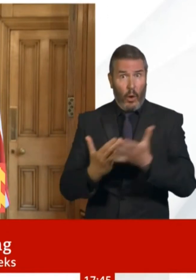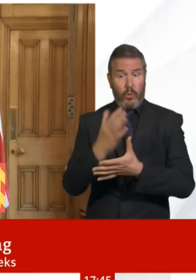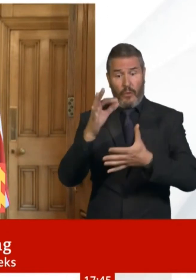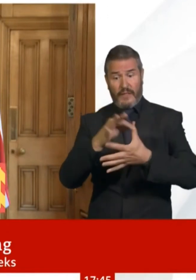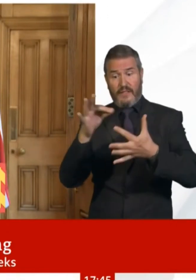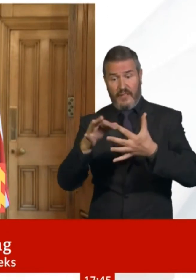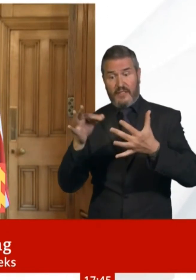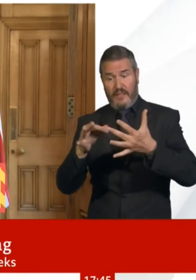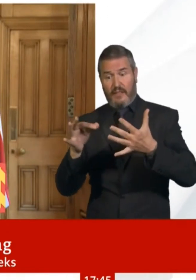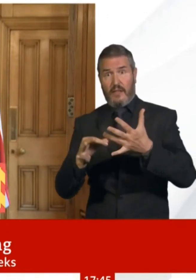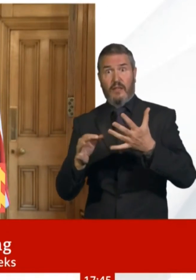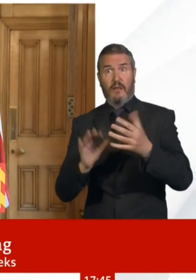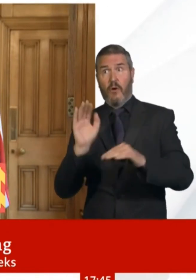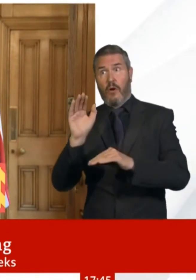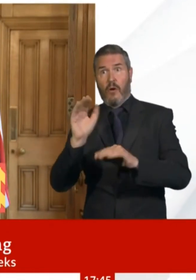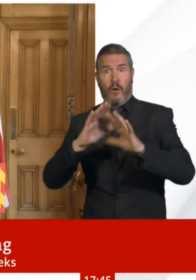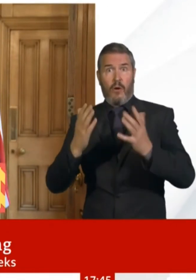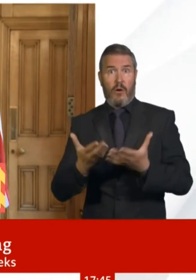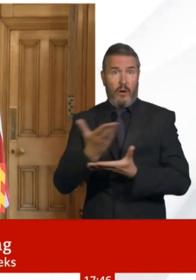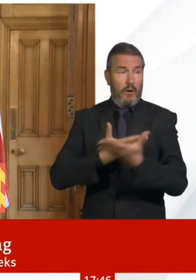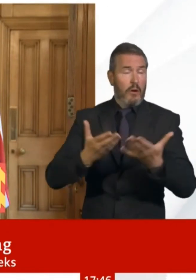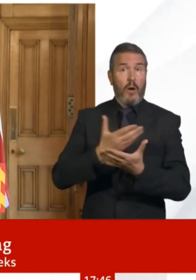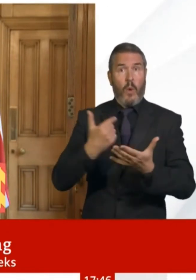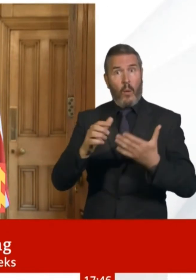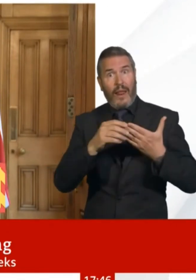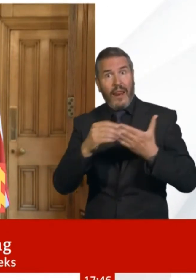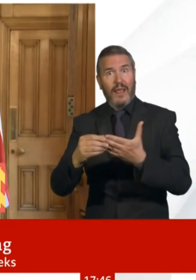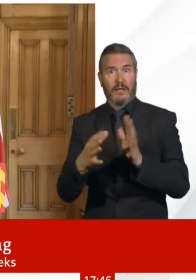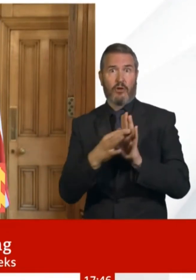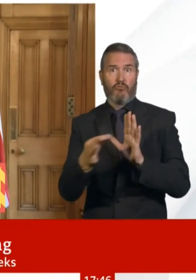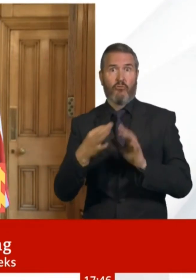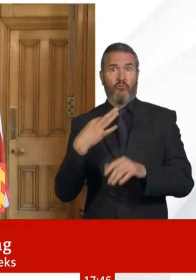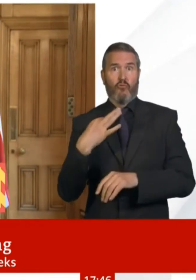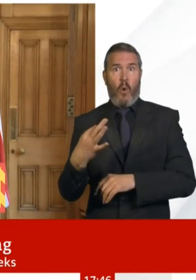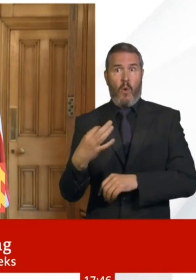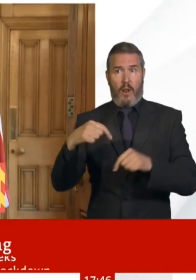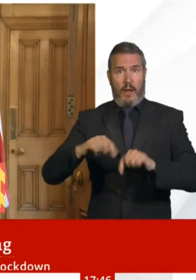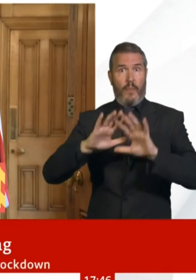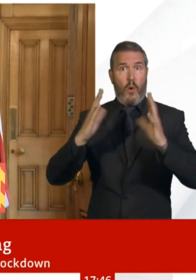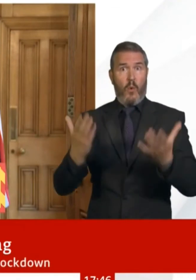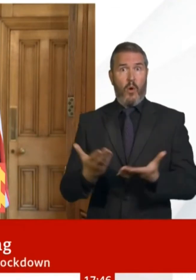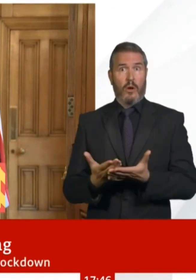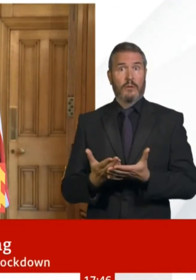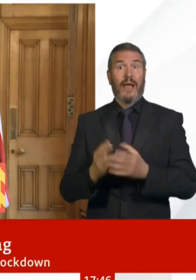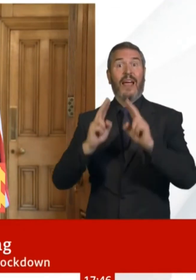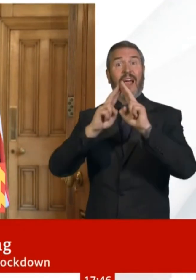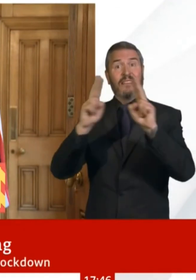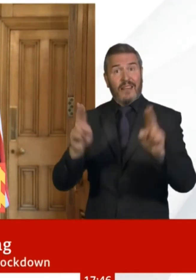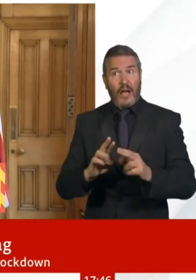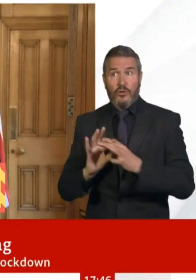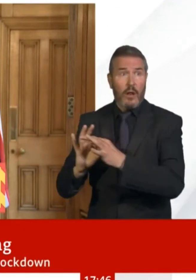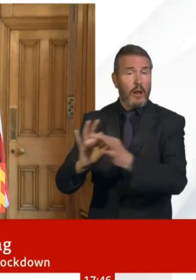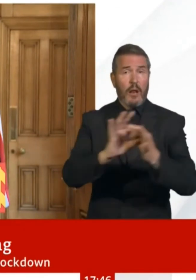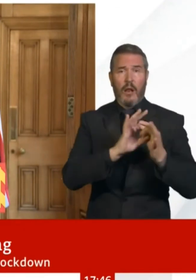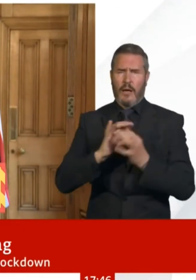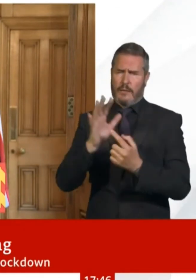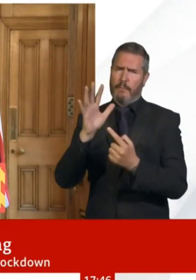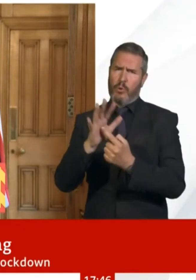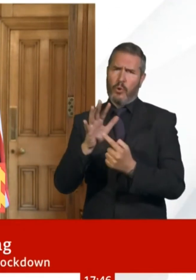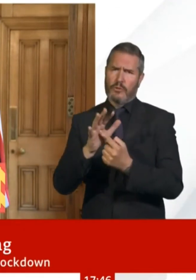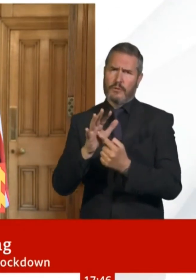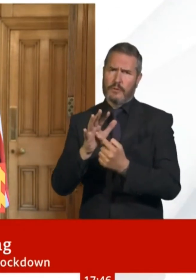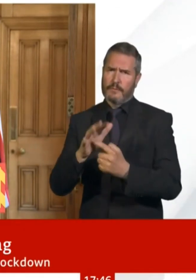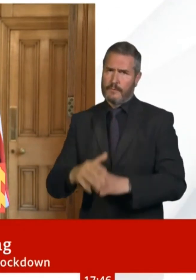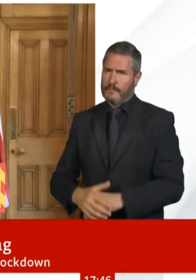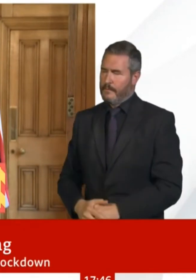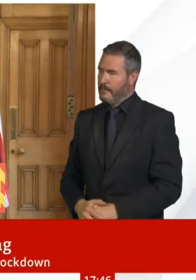where the UK is providing a leading role and working very closely with all of our international colleagues on. And I